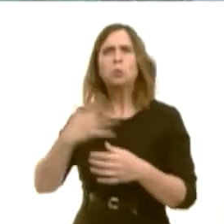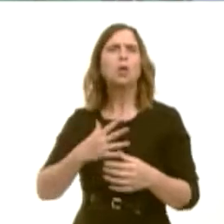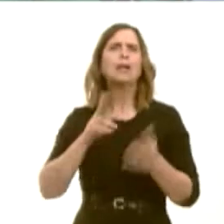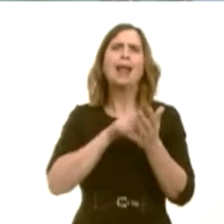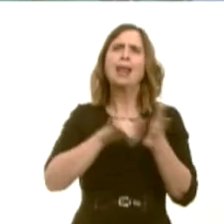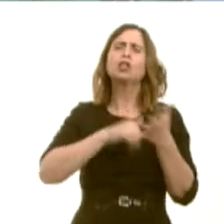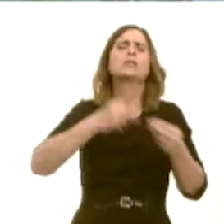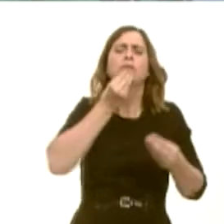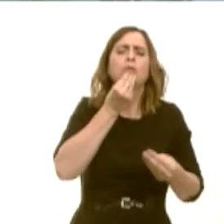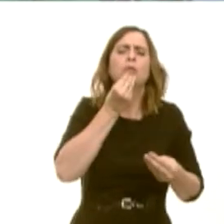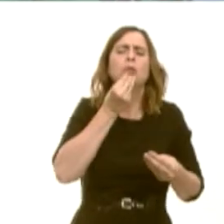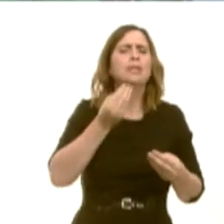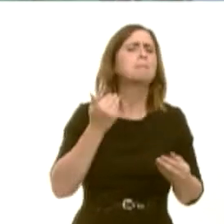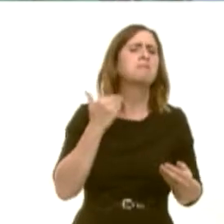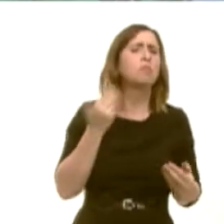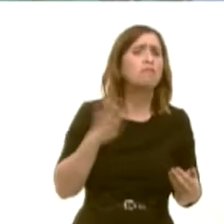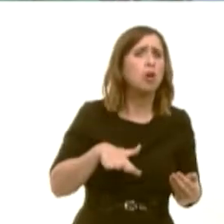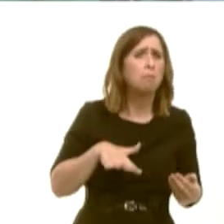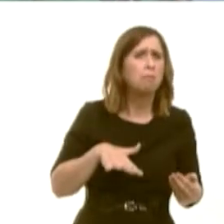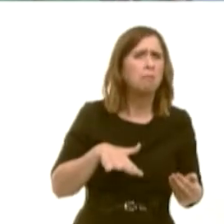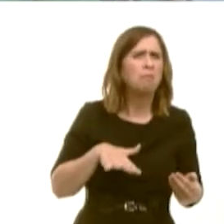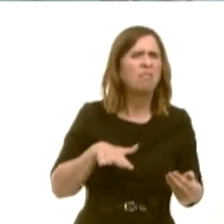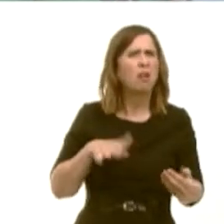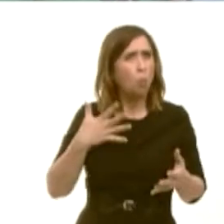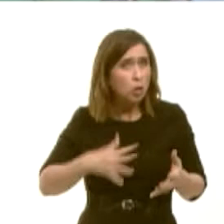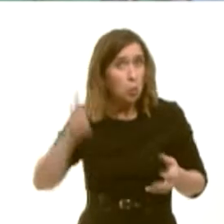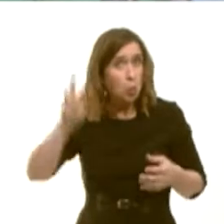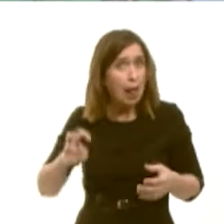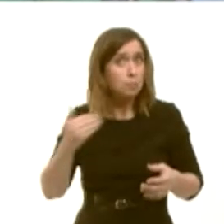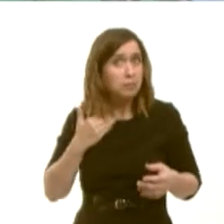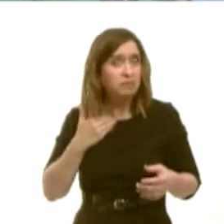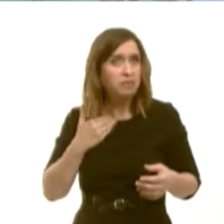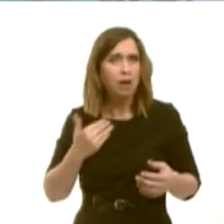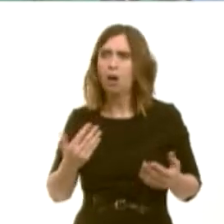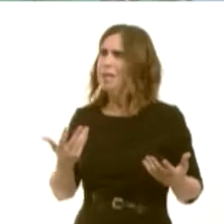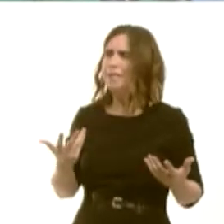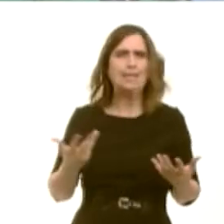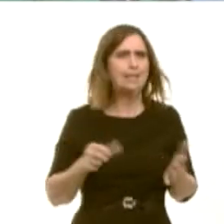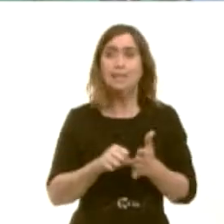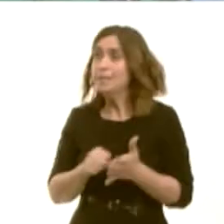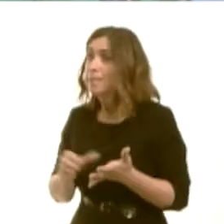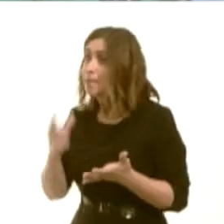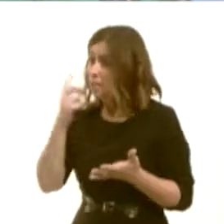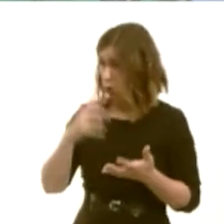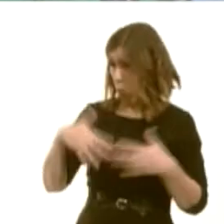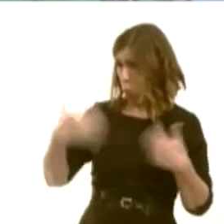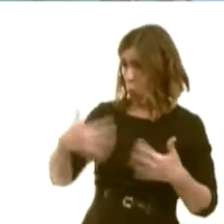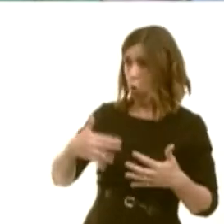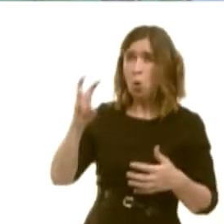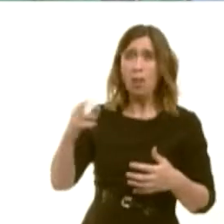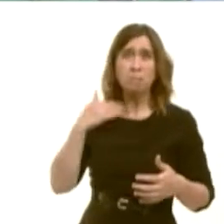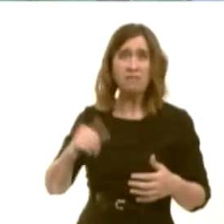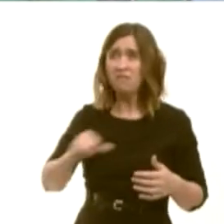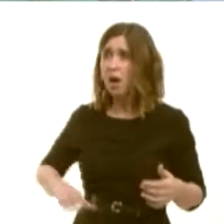NHS, the problem at that time was that nobody could deal with a contract of that size. But things have